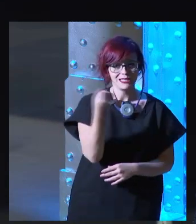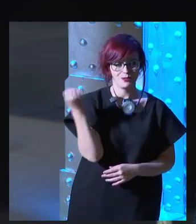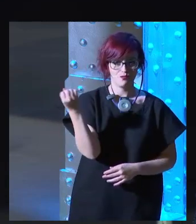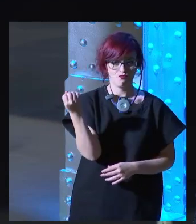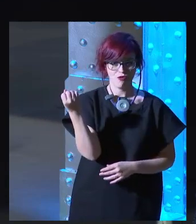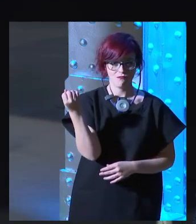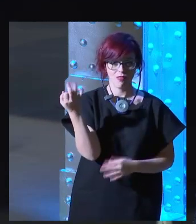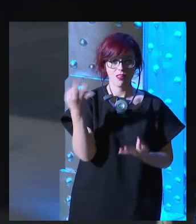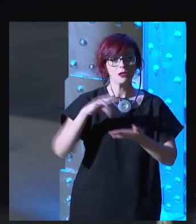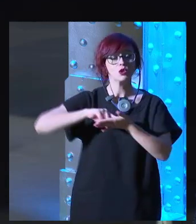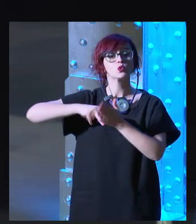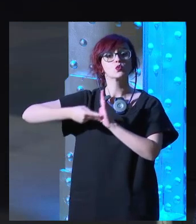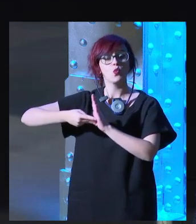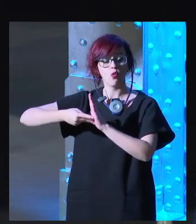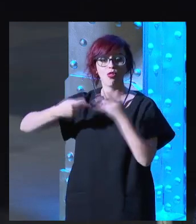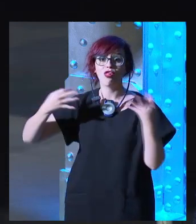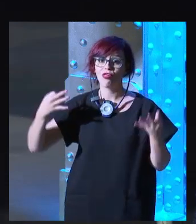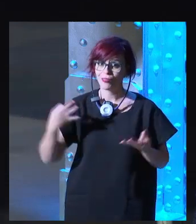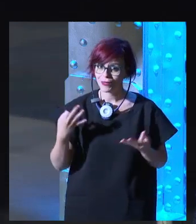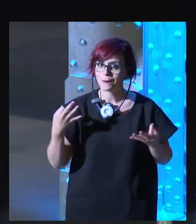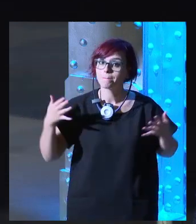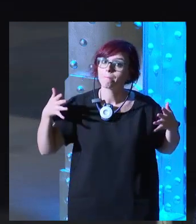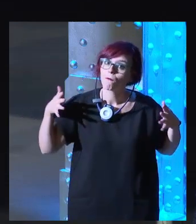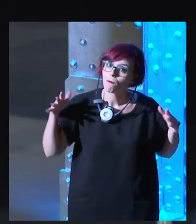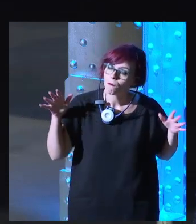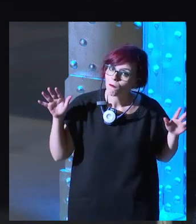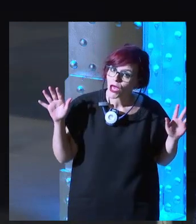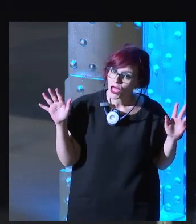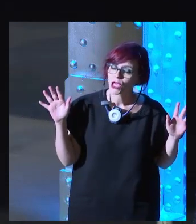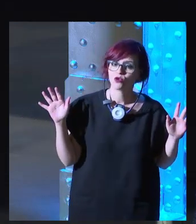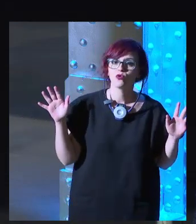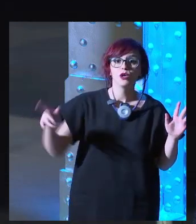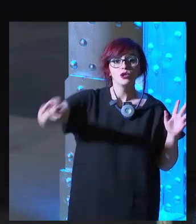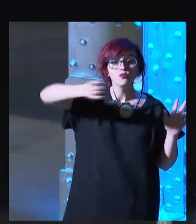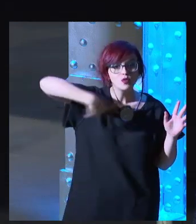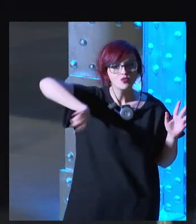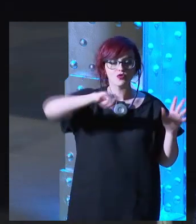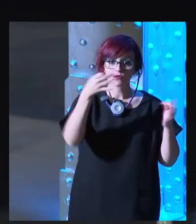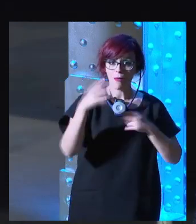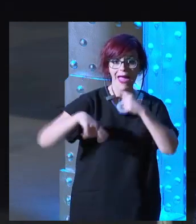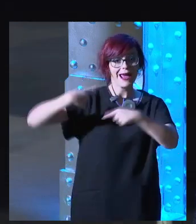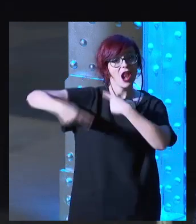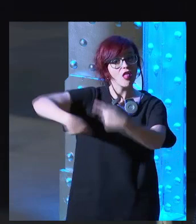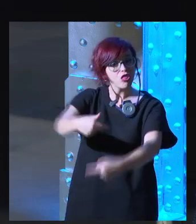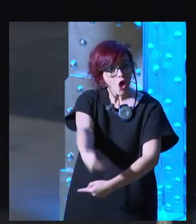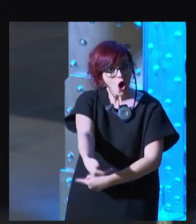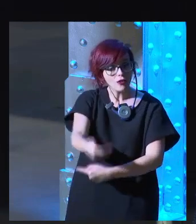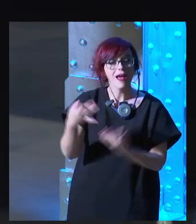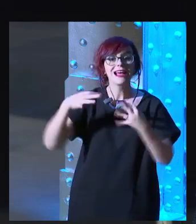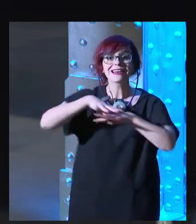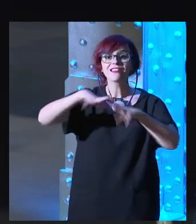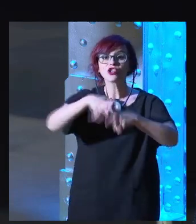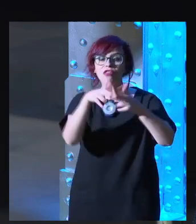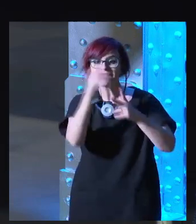do with social media, what you're going to do with artificial intelligence, what kind of a world, whether you want to live in